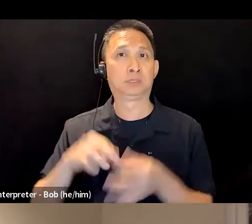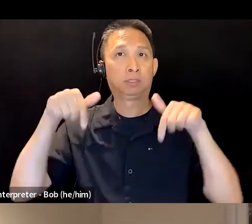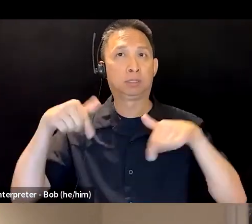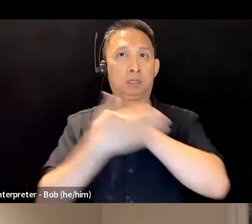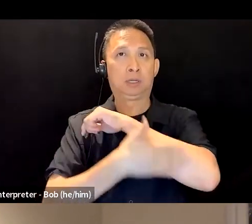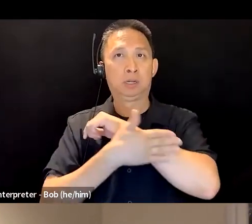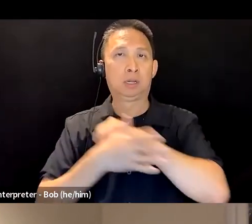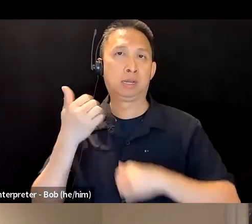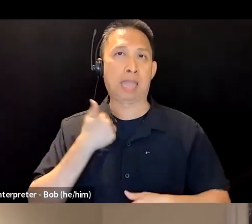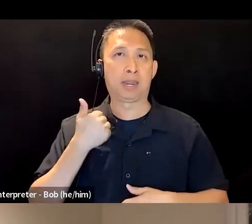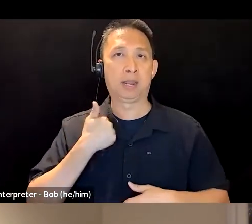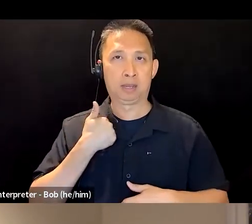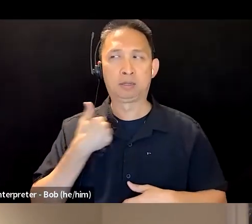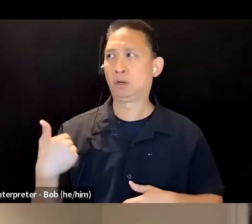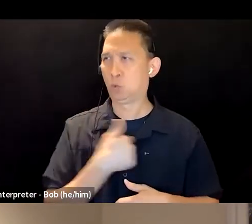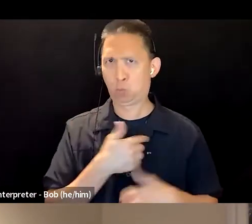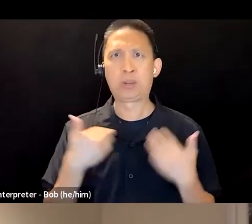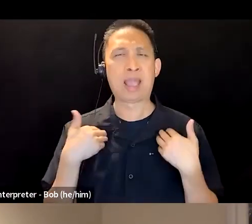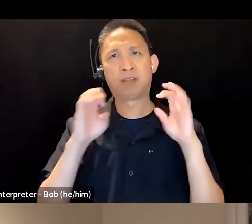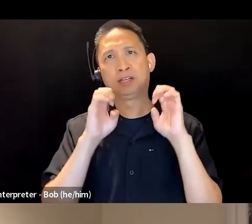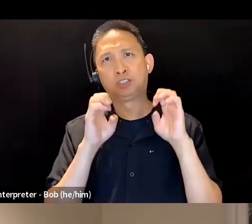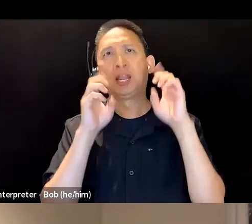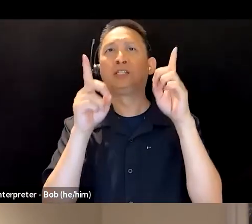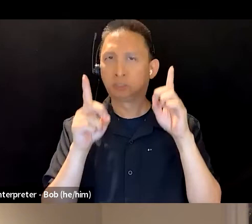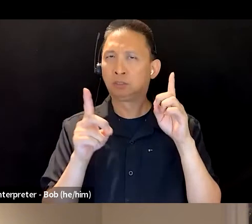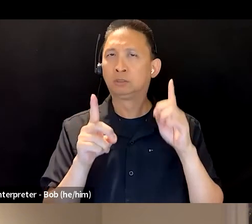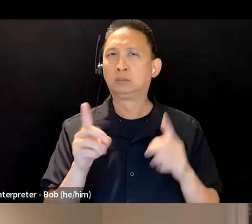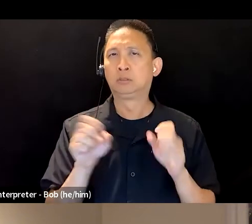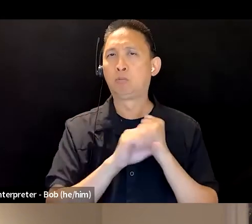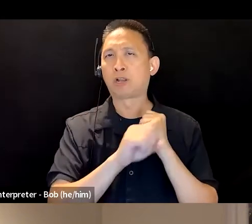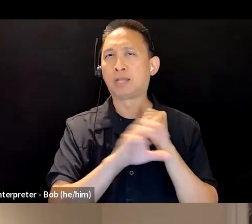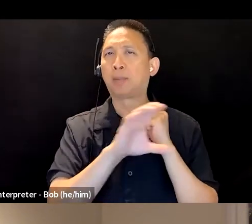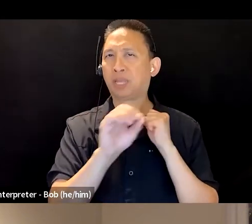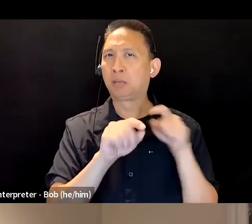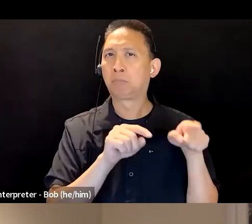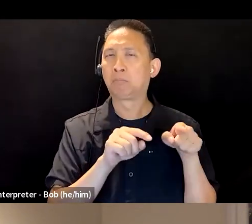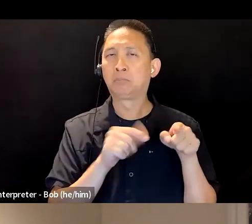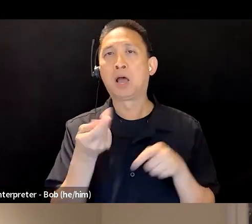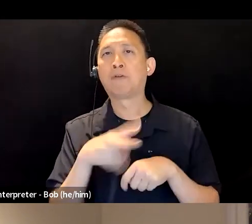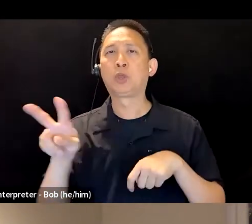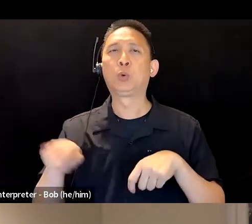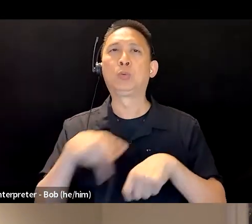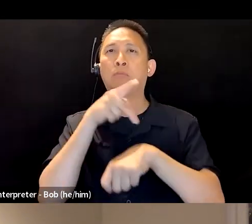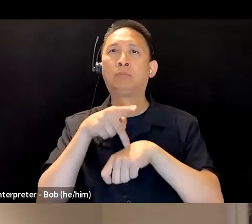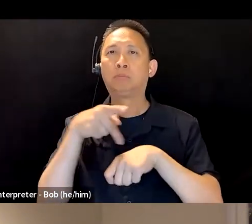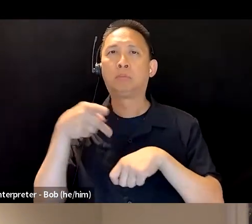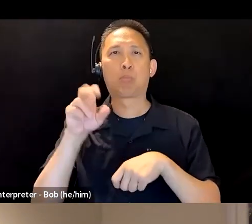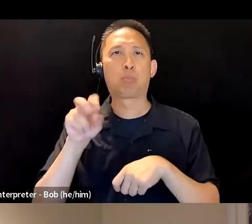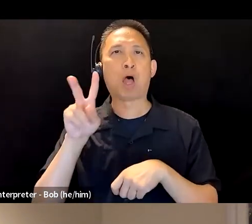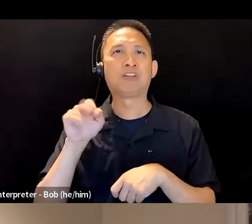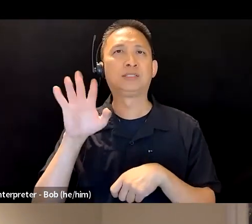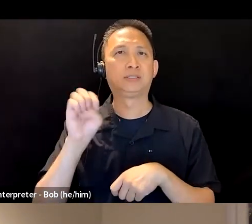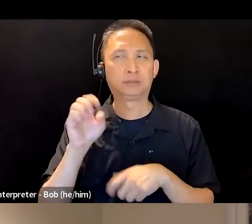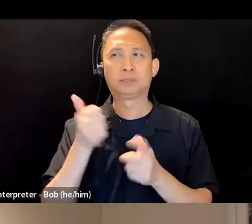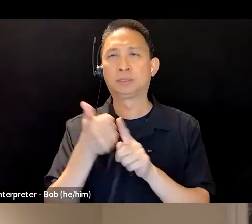we've got educational broadcasters in a couple of provinces who are large enough that they are public broadcasters because they're publicly